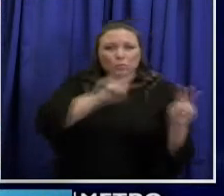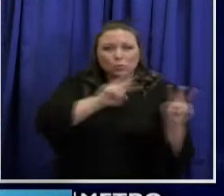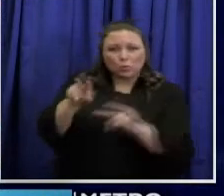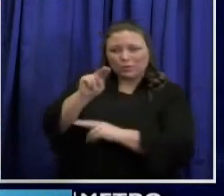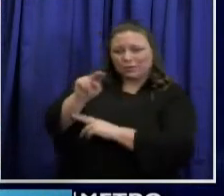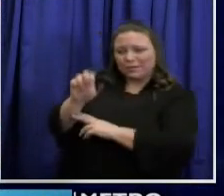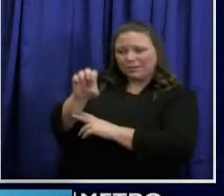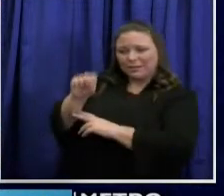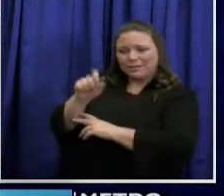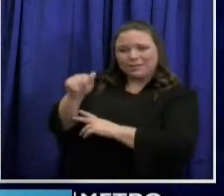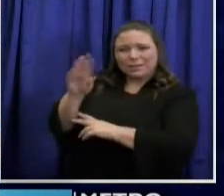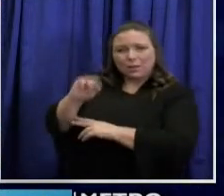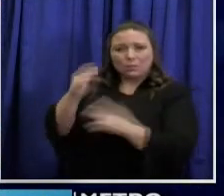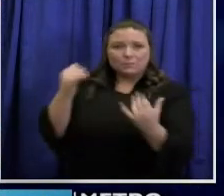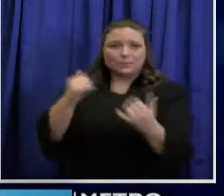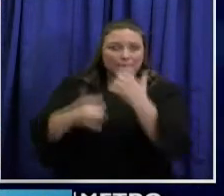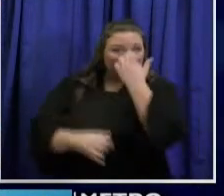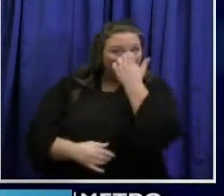neshelp.com today.